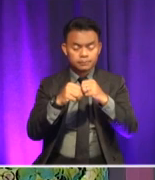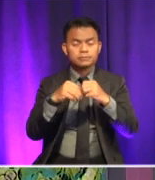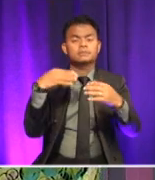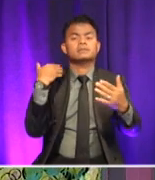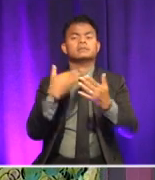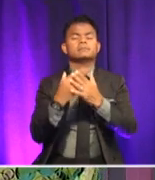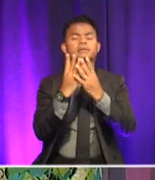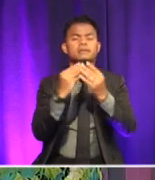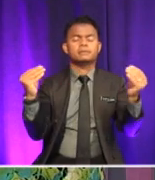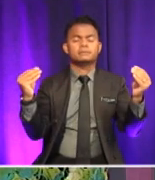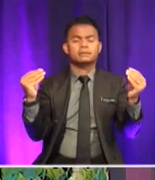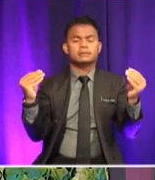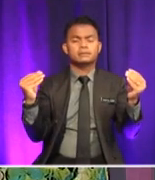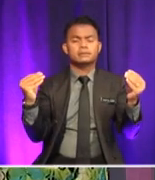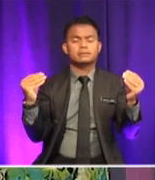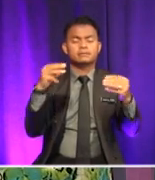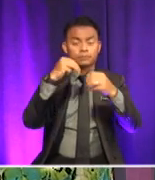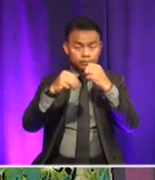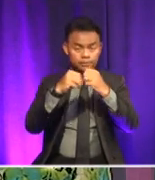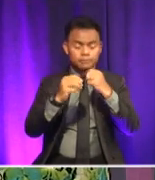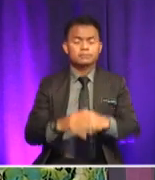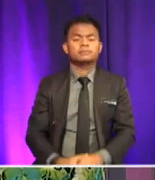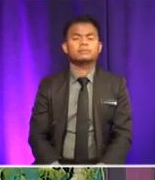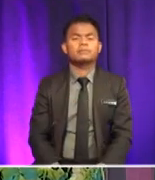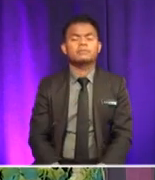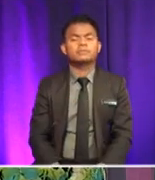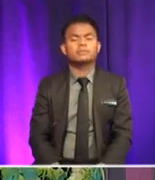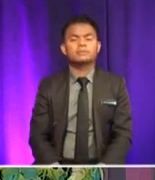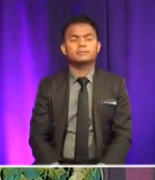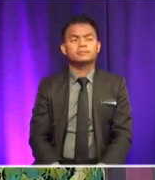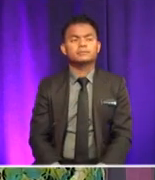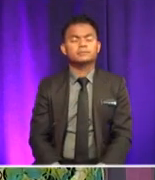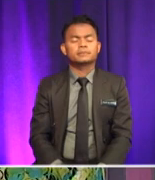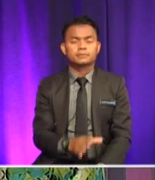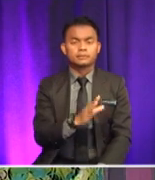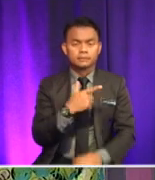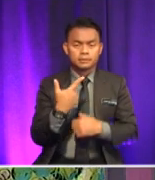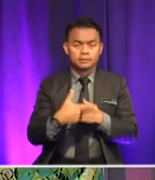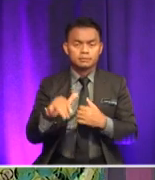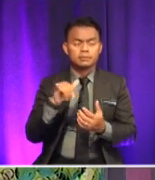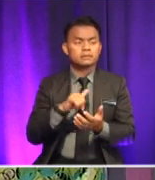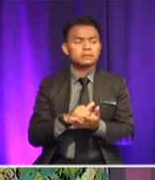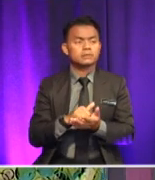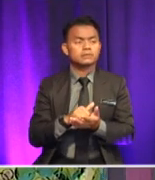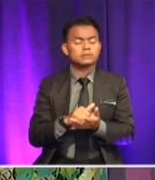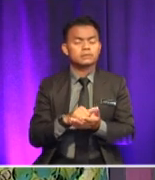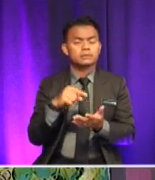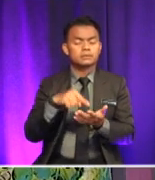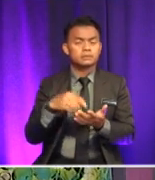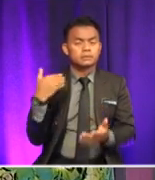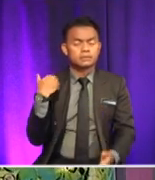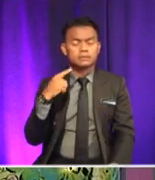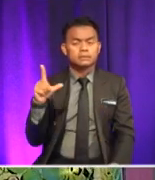and then we found the resolution, which is the happy ending. Ah, okay? And then, here is a bit of the plot